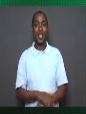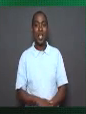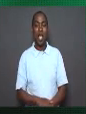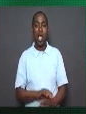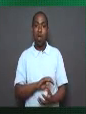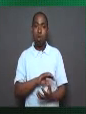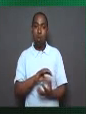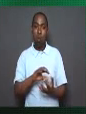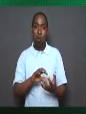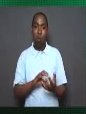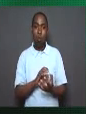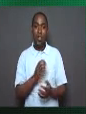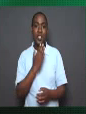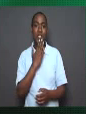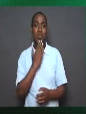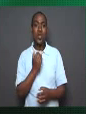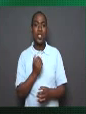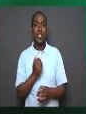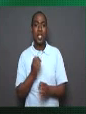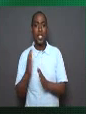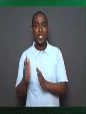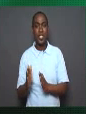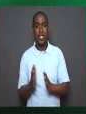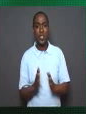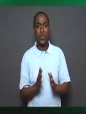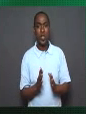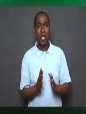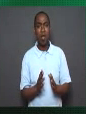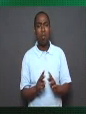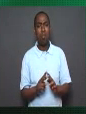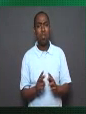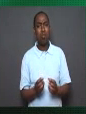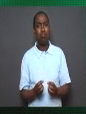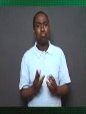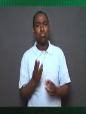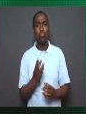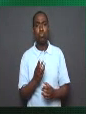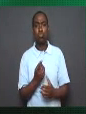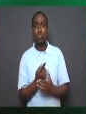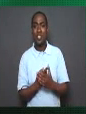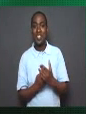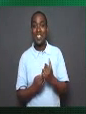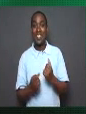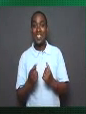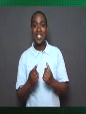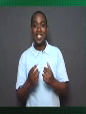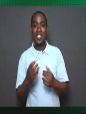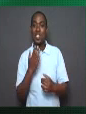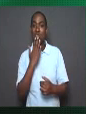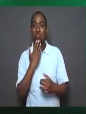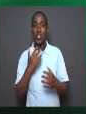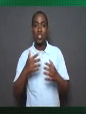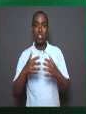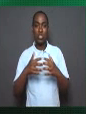Complex sugars are formed when many single sugars join together by